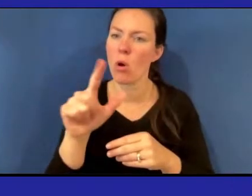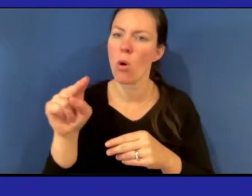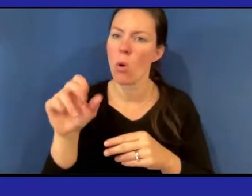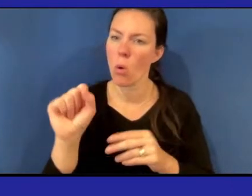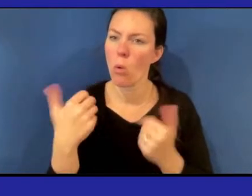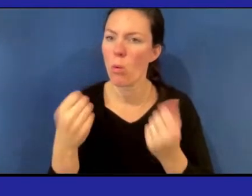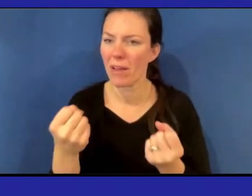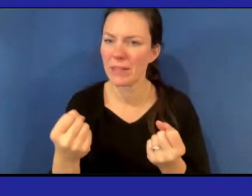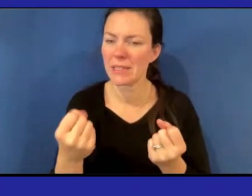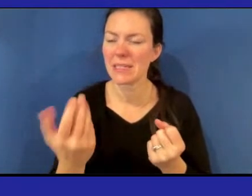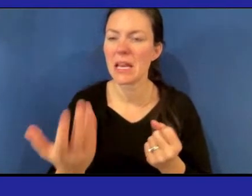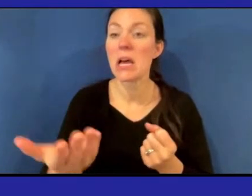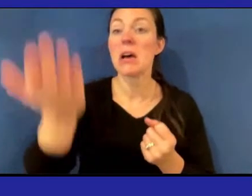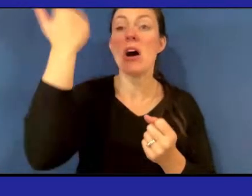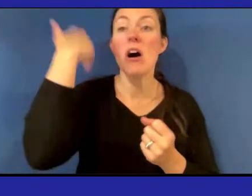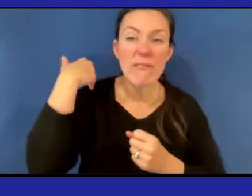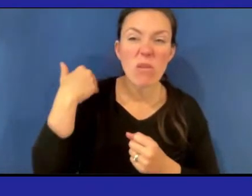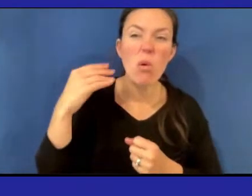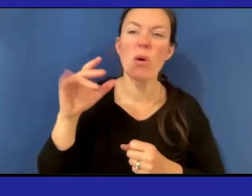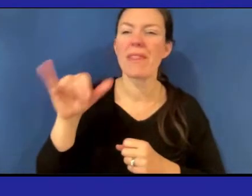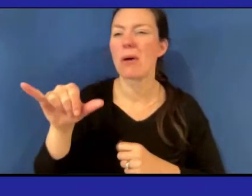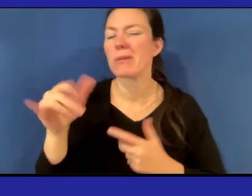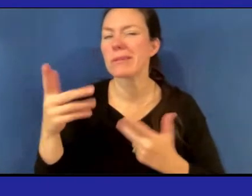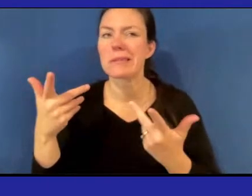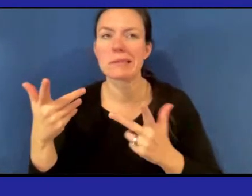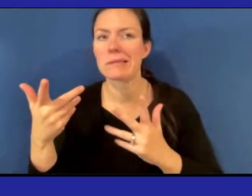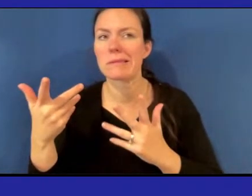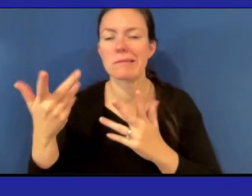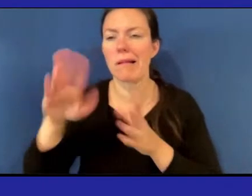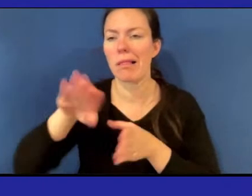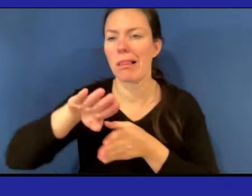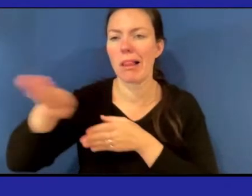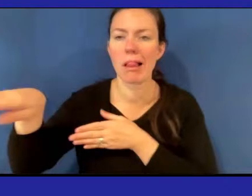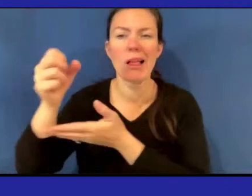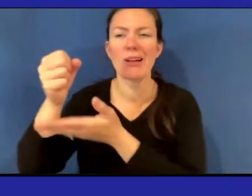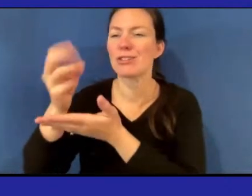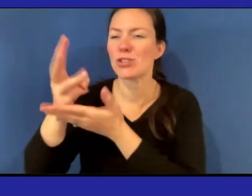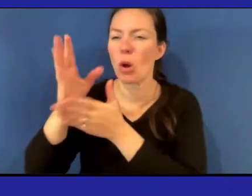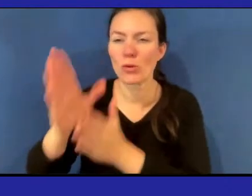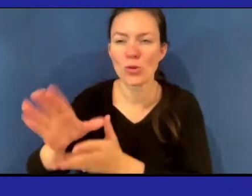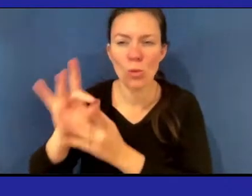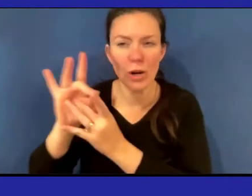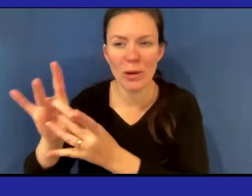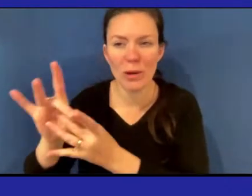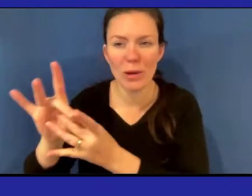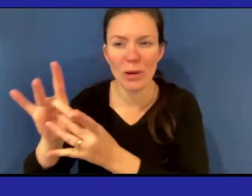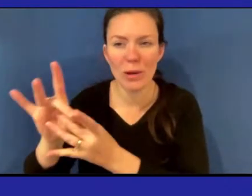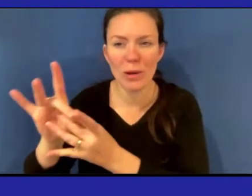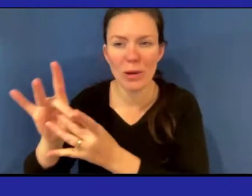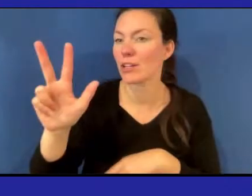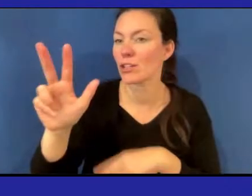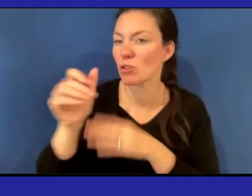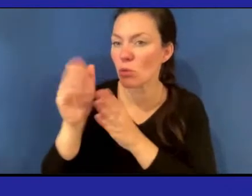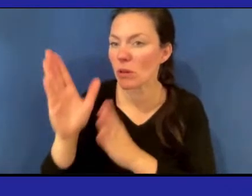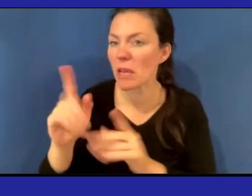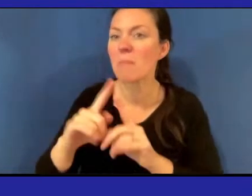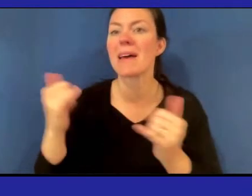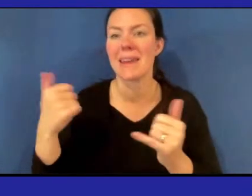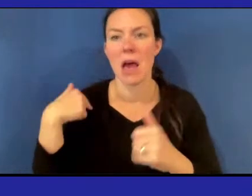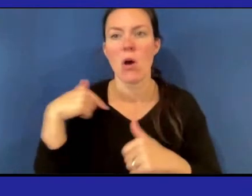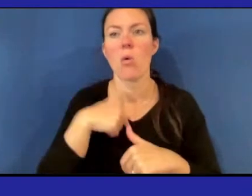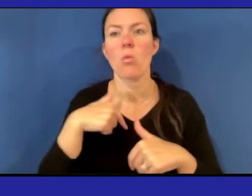kind of an extra role responsibility. Right. It's like the social work lead was also the H3 lead, Yeah. right? Now we have